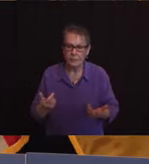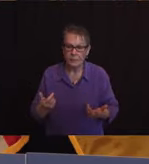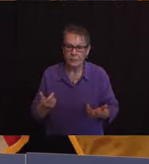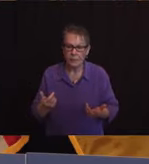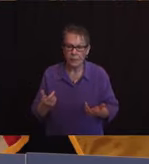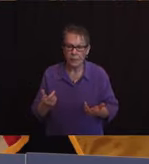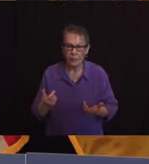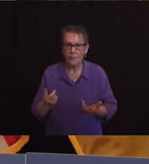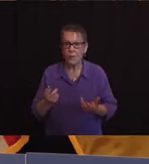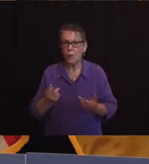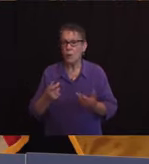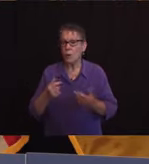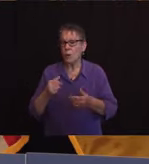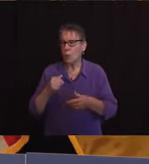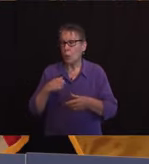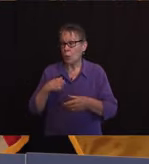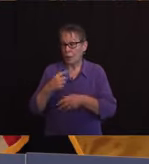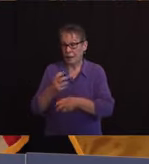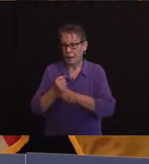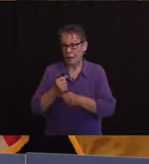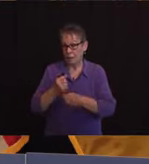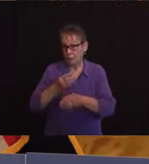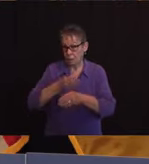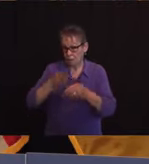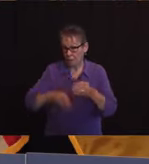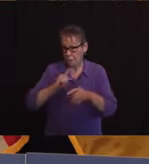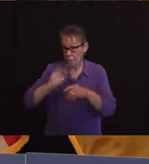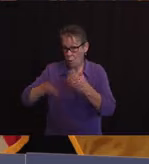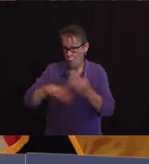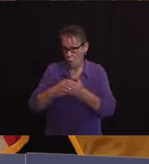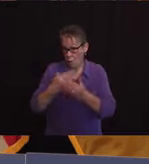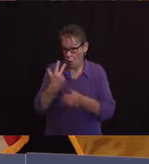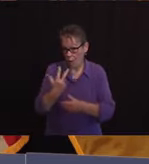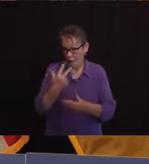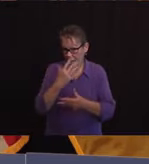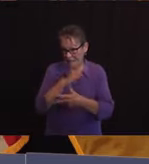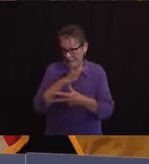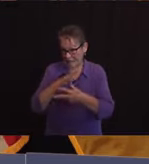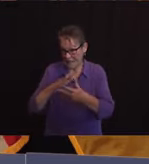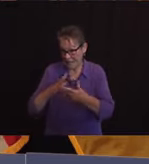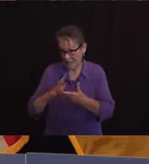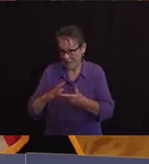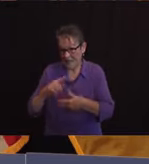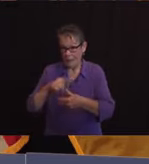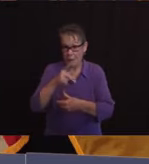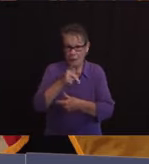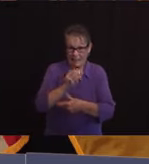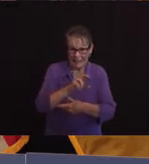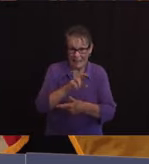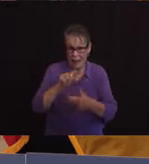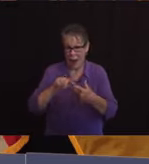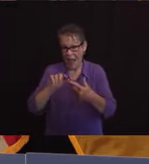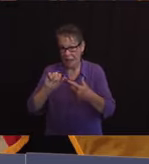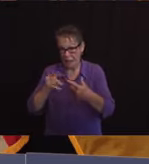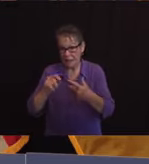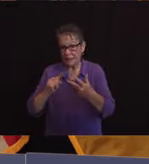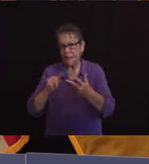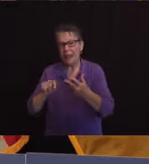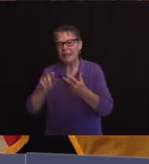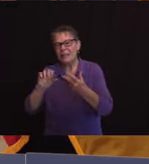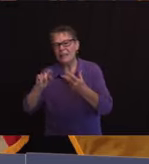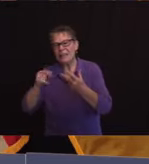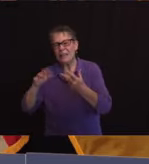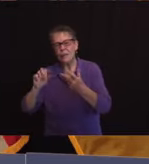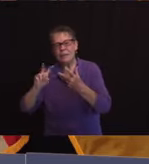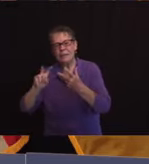from the CDC, which collects some of these things and does testing often outside of New Jersey, and they give us some results. We